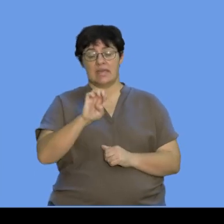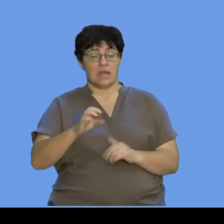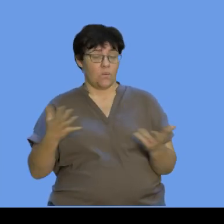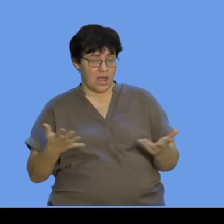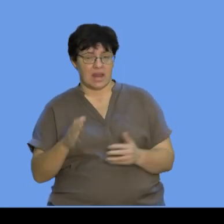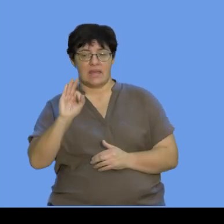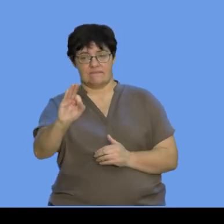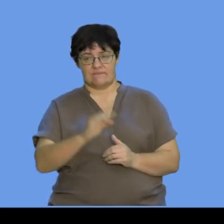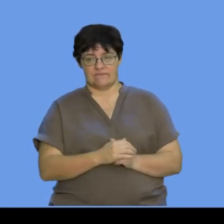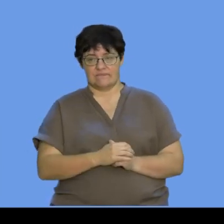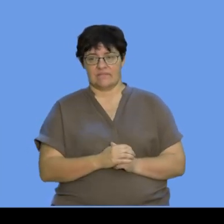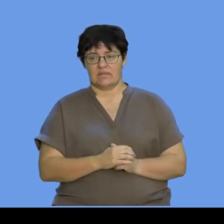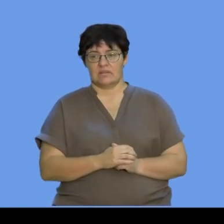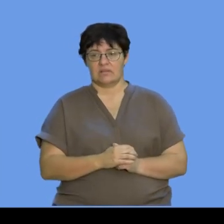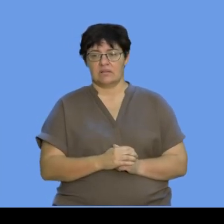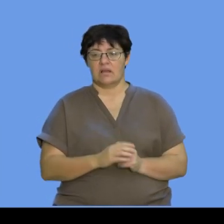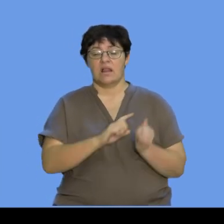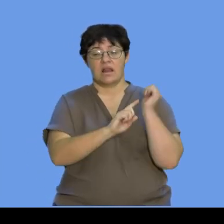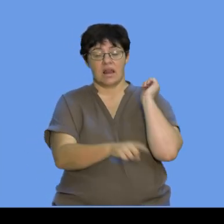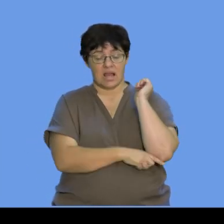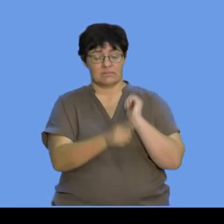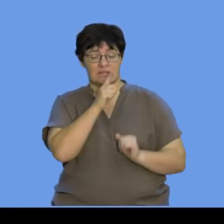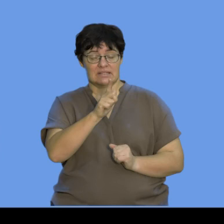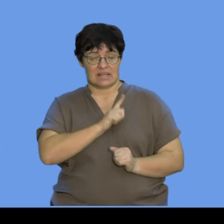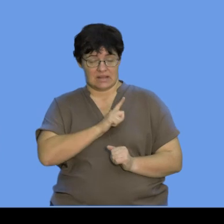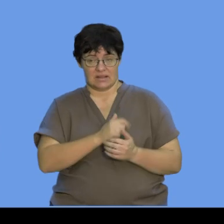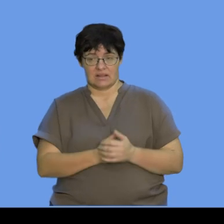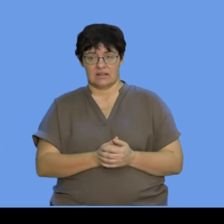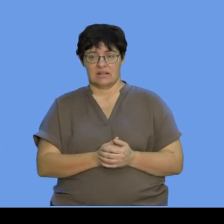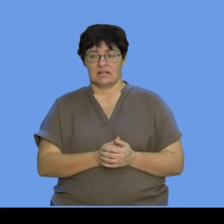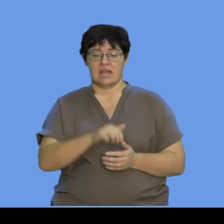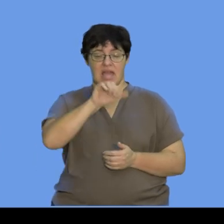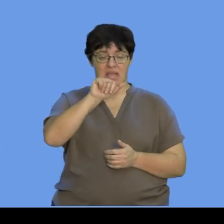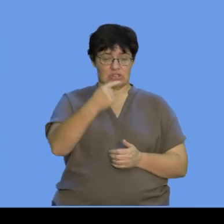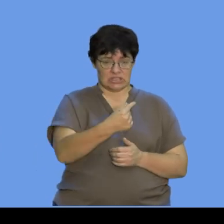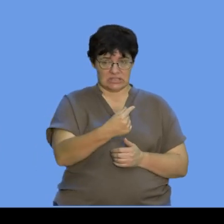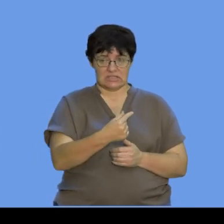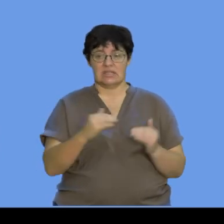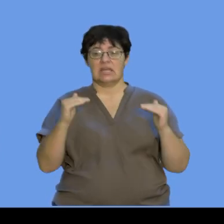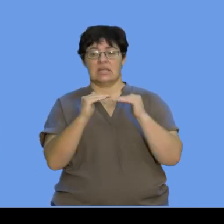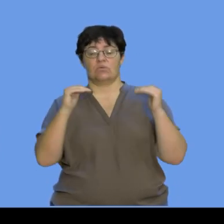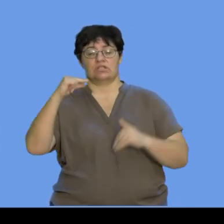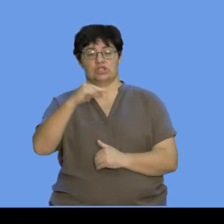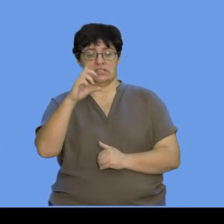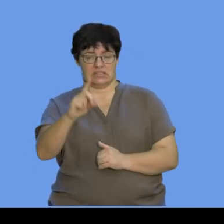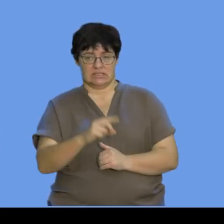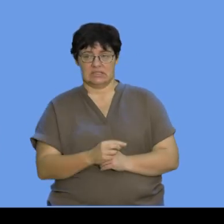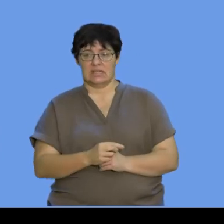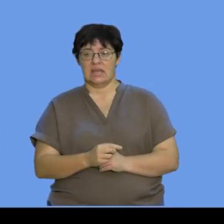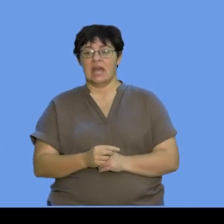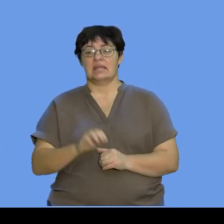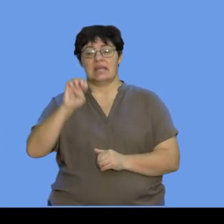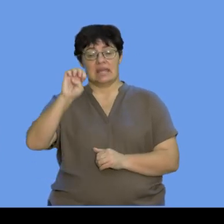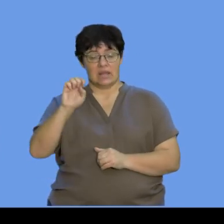that BE in F, right? And then lastly, they tell me that AG is equals to